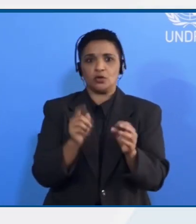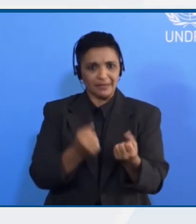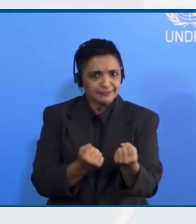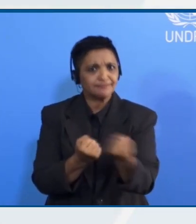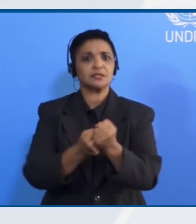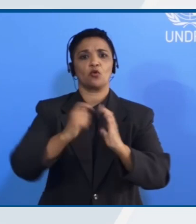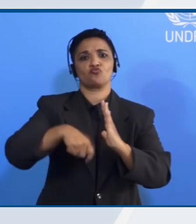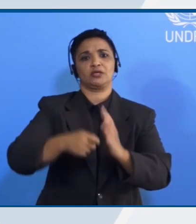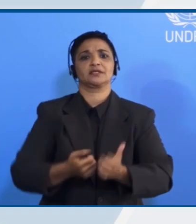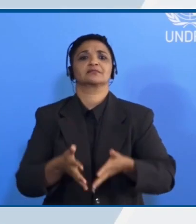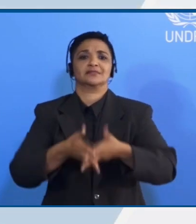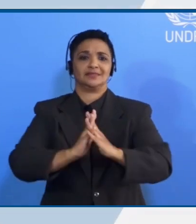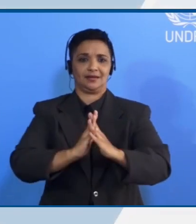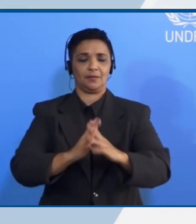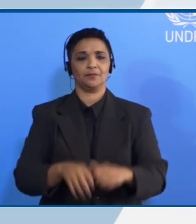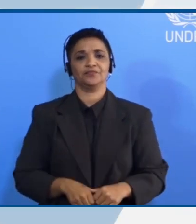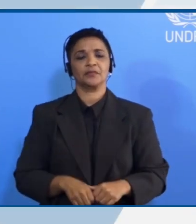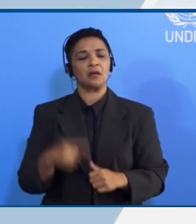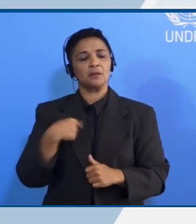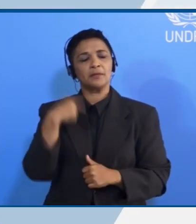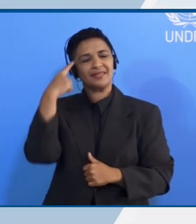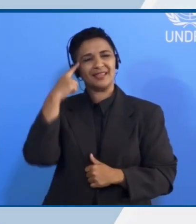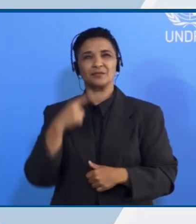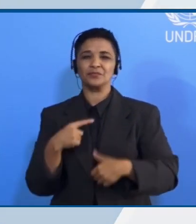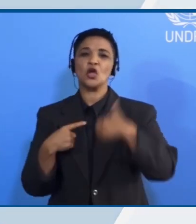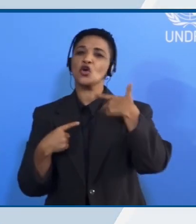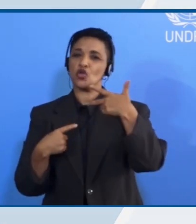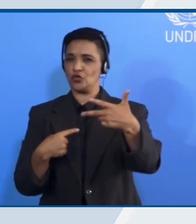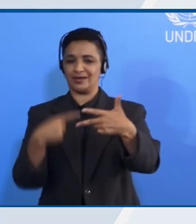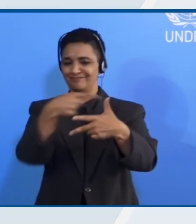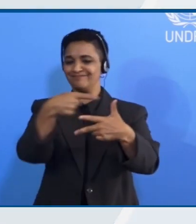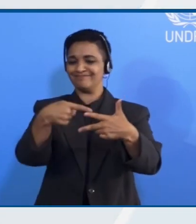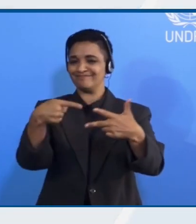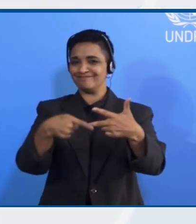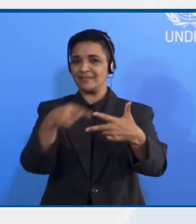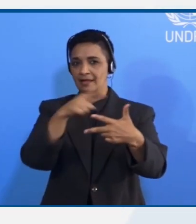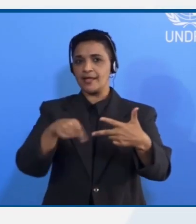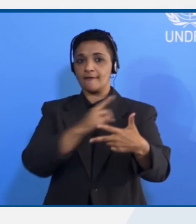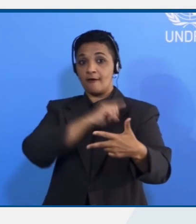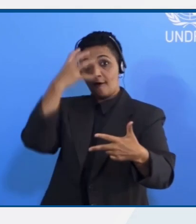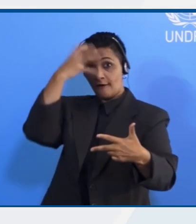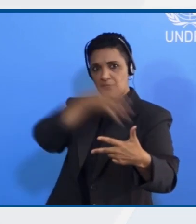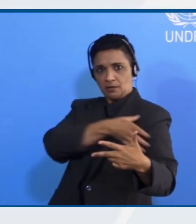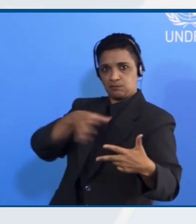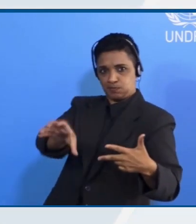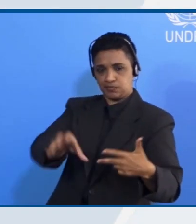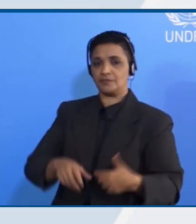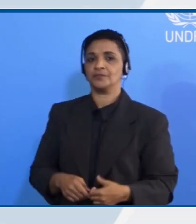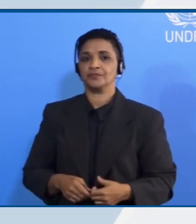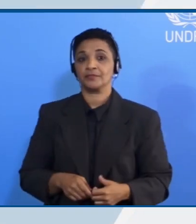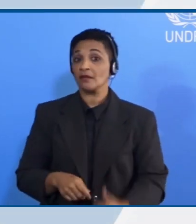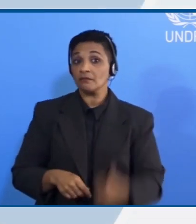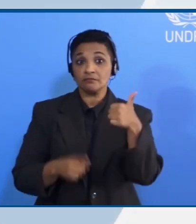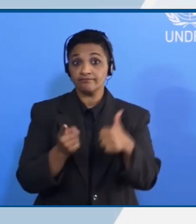have three things that I believe would strengthen the capacity of governments. Number one is